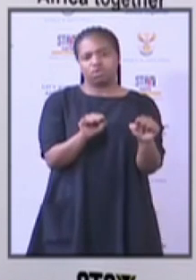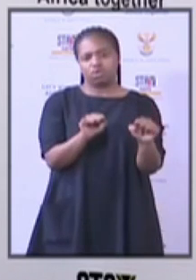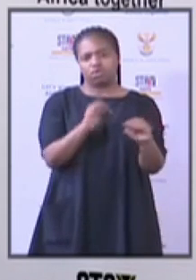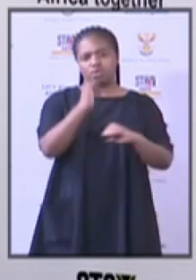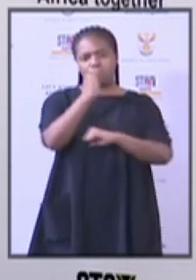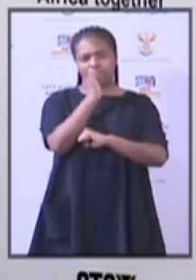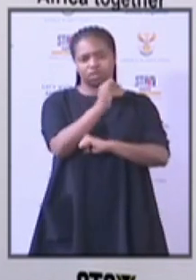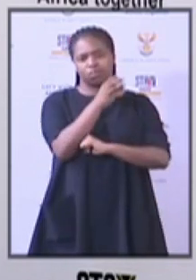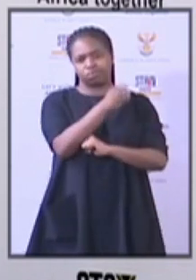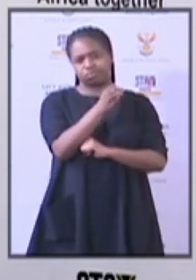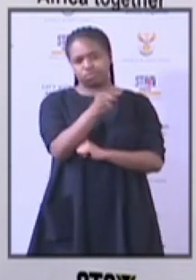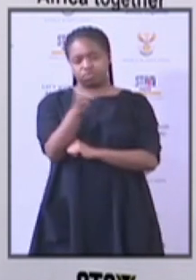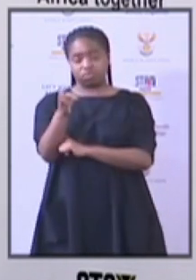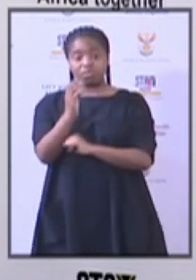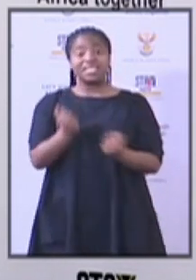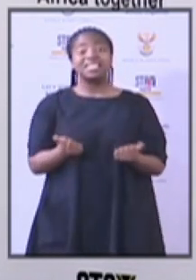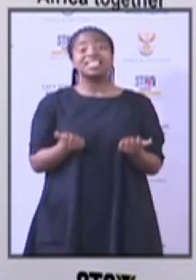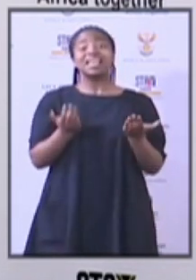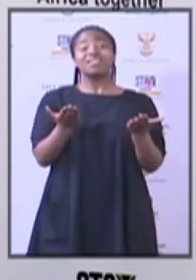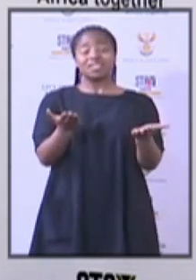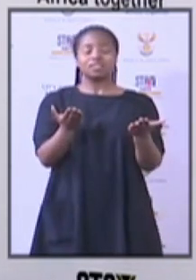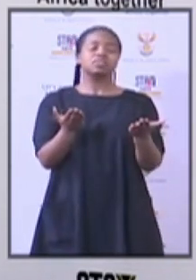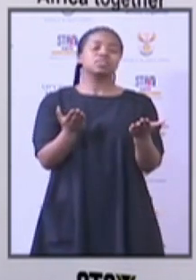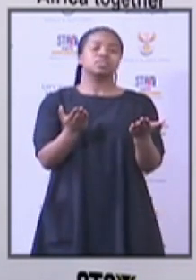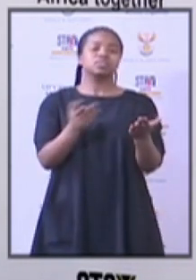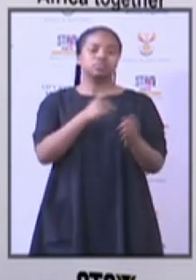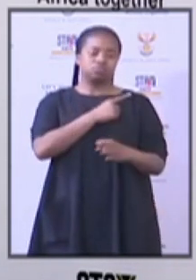rena jwanong di-service tše re di buletšeng ke tše.